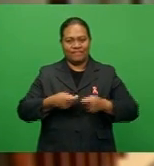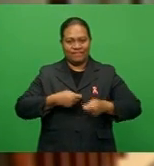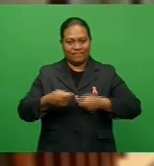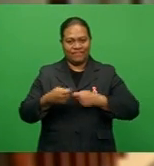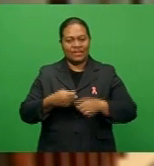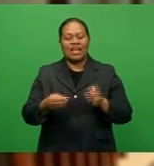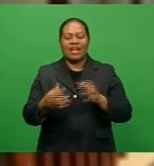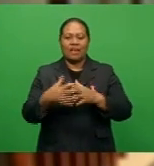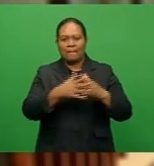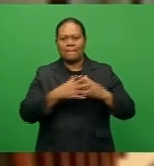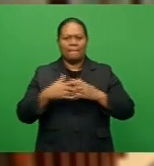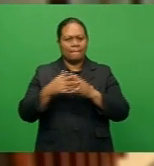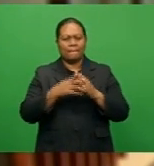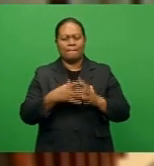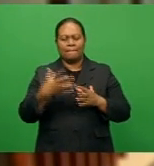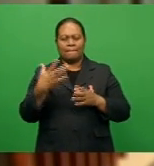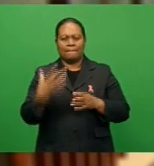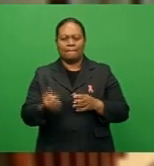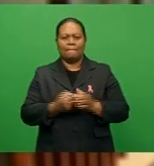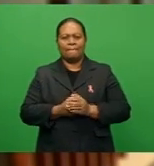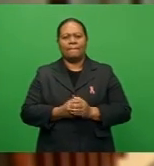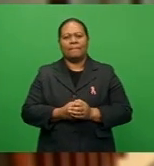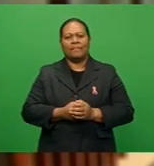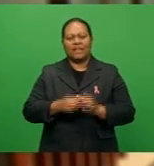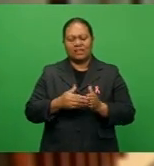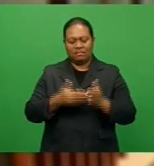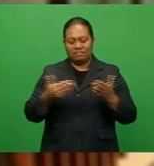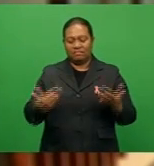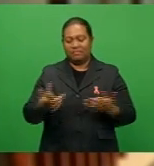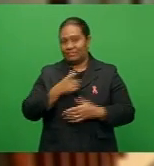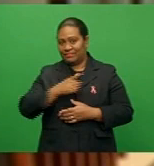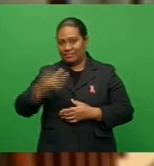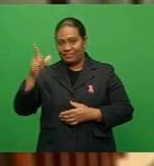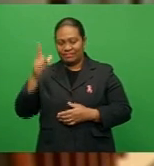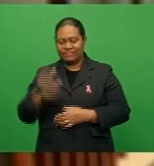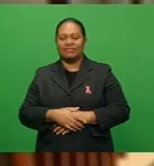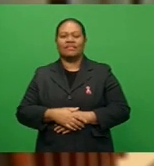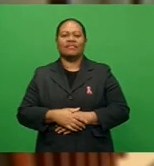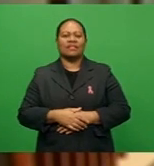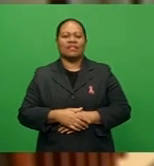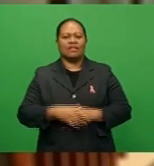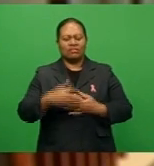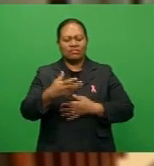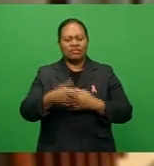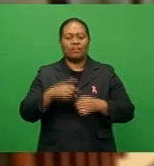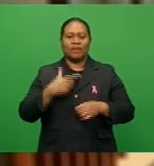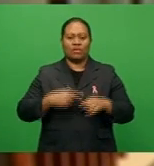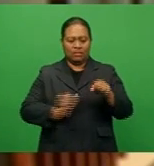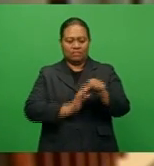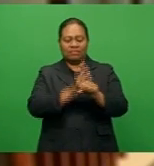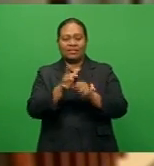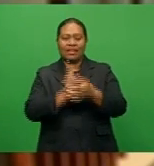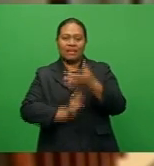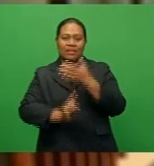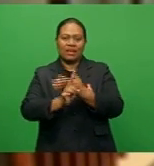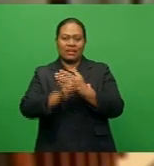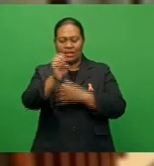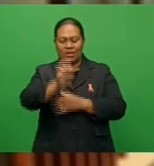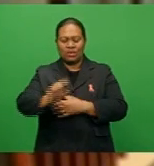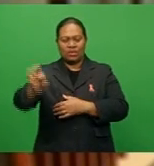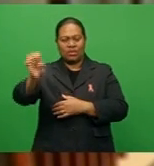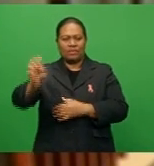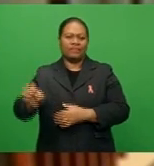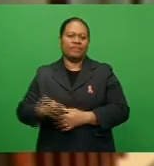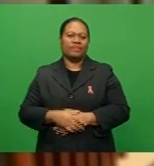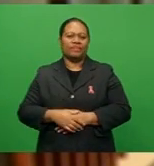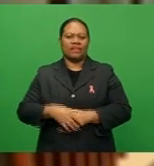US dollar held gains against a basket of major currencies today as escalating coronavirus cases in Europe stoked fear